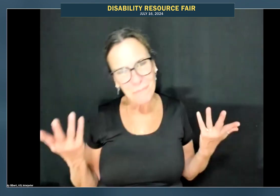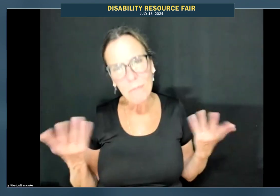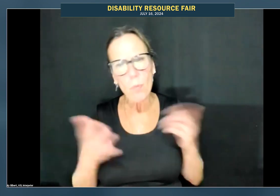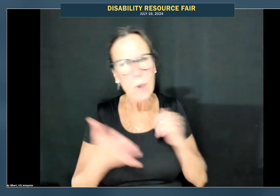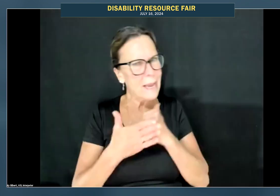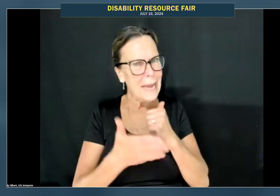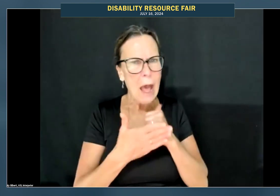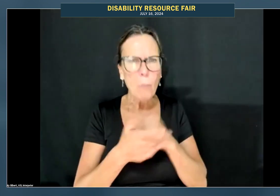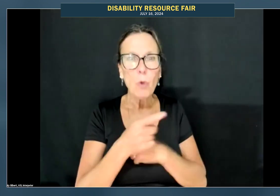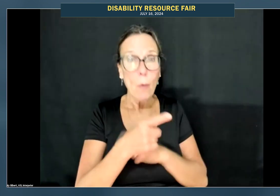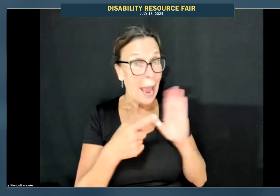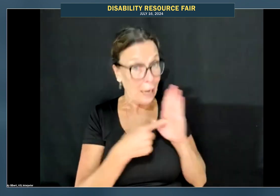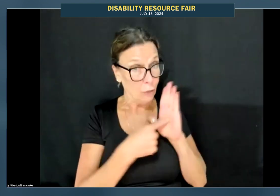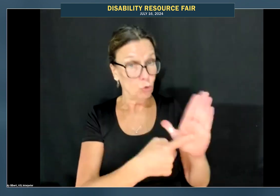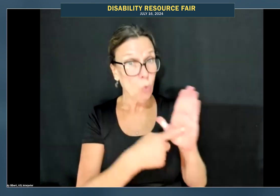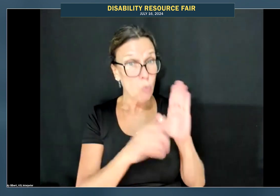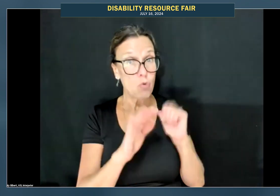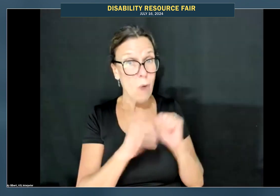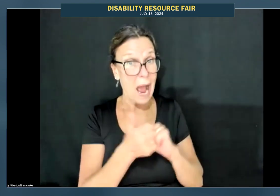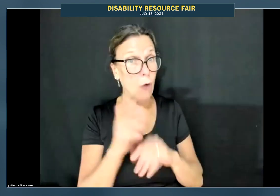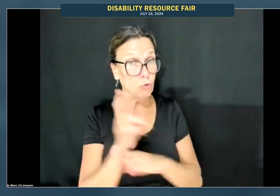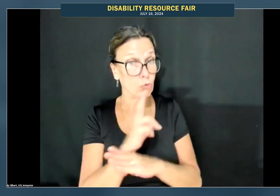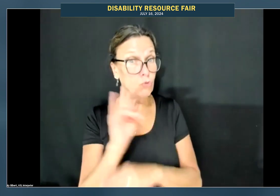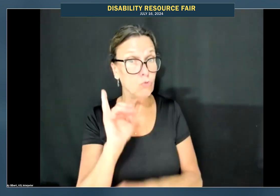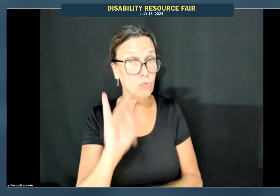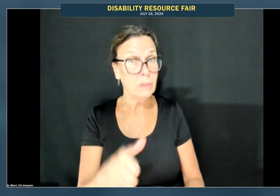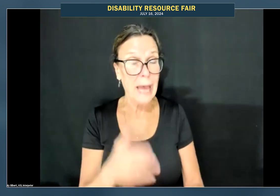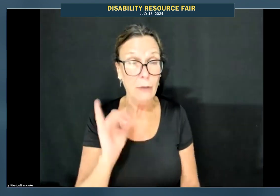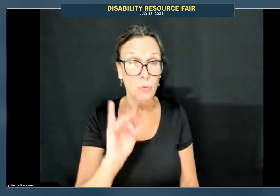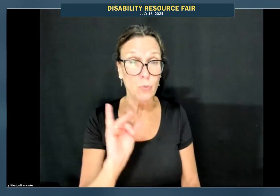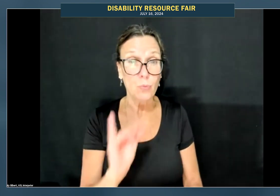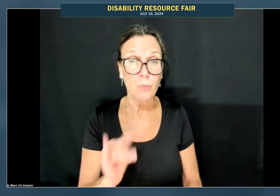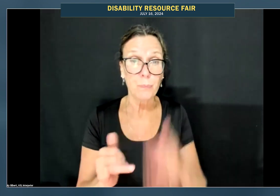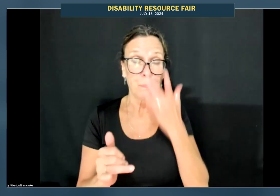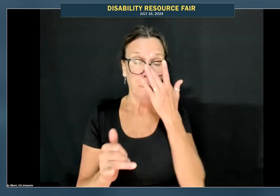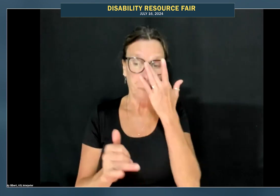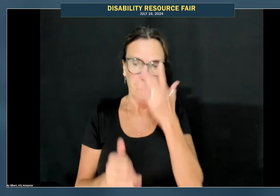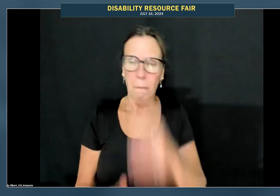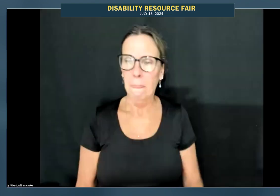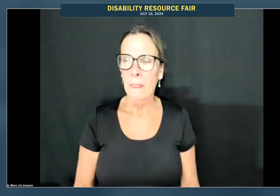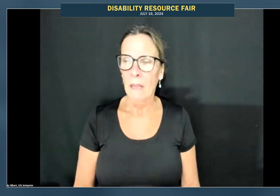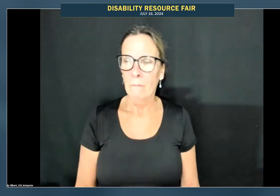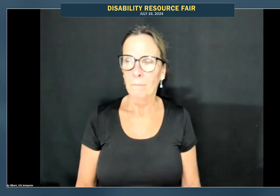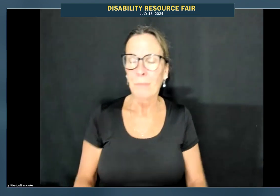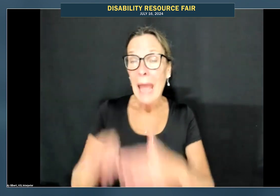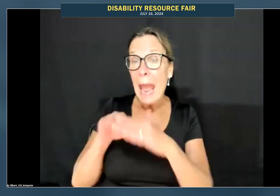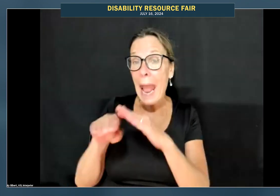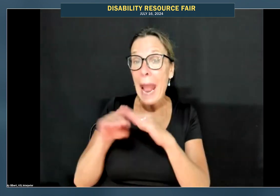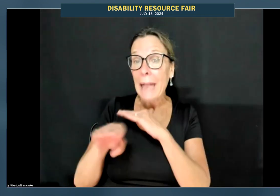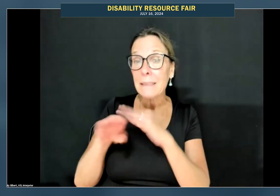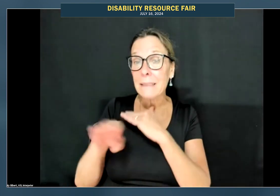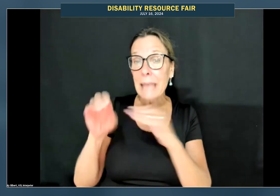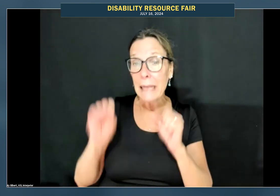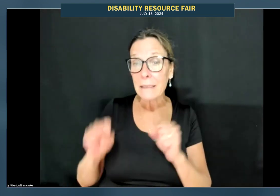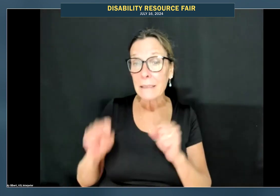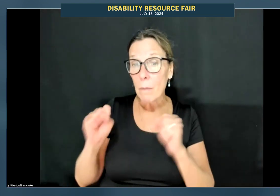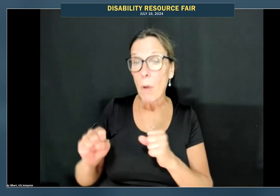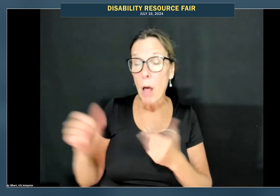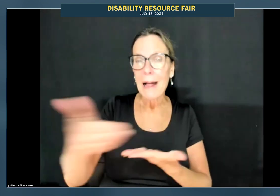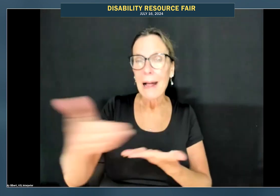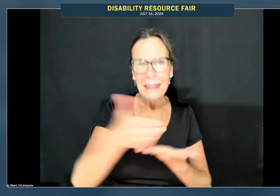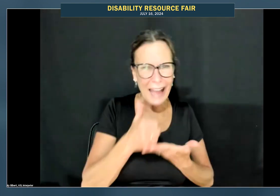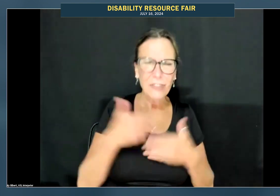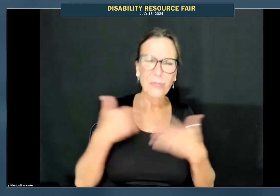you how to do it as well. Along the lines of those accessible collections, there are